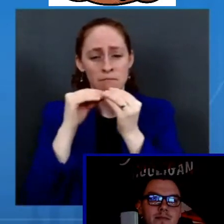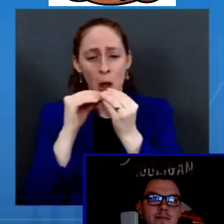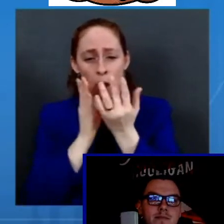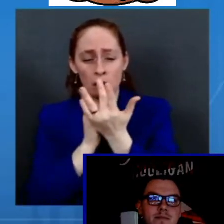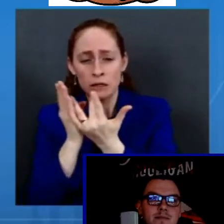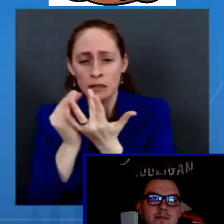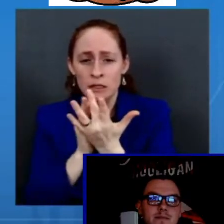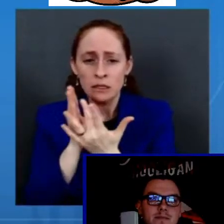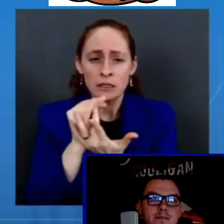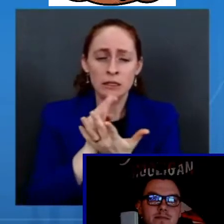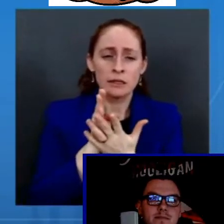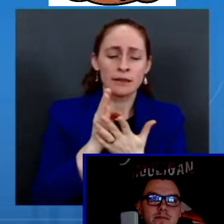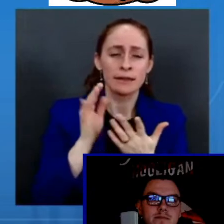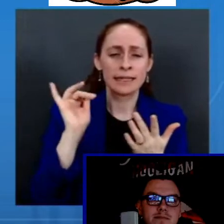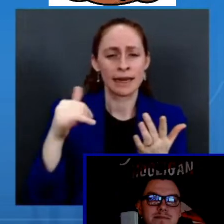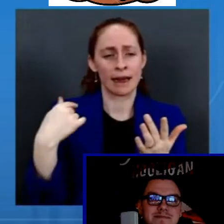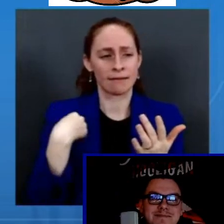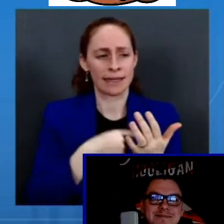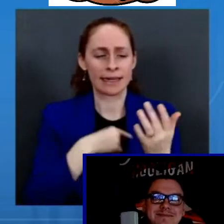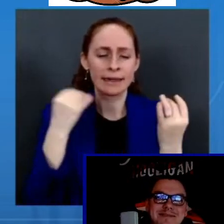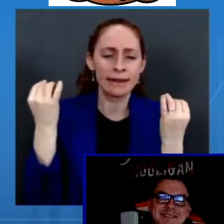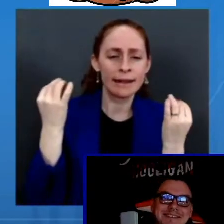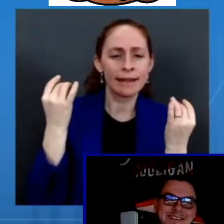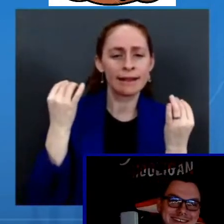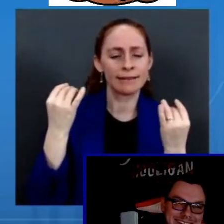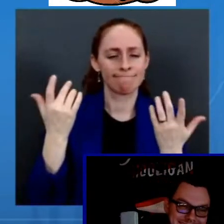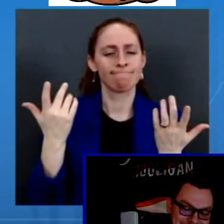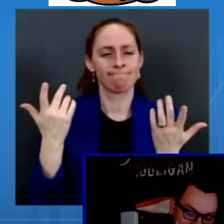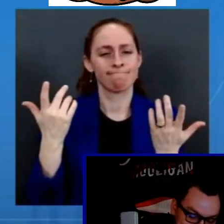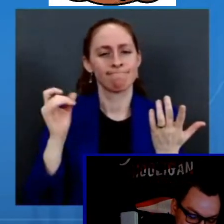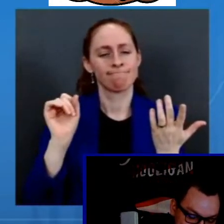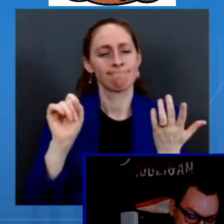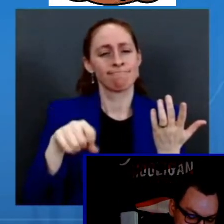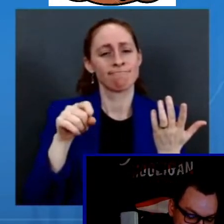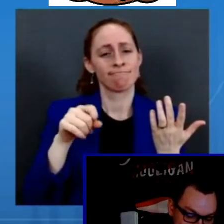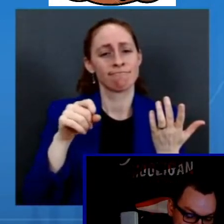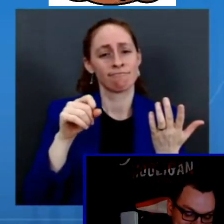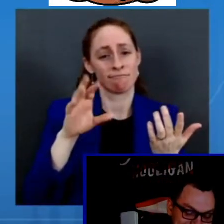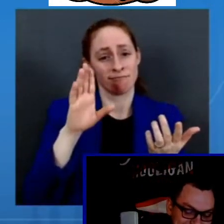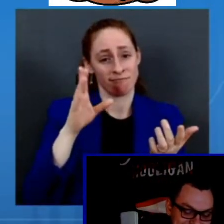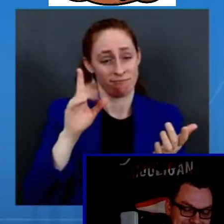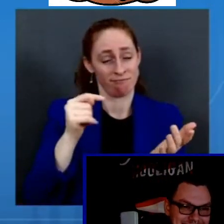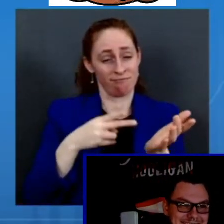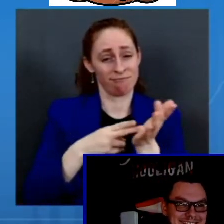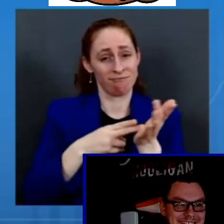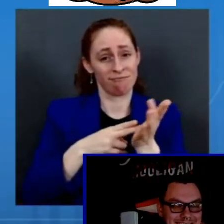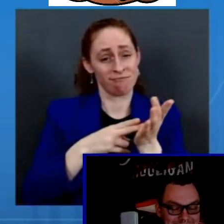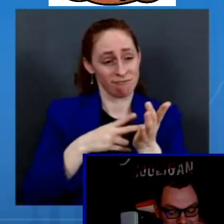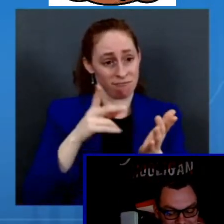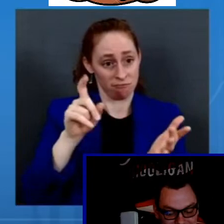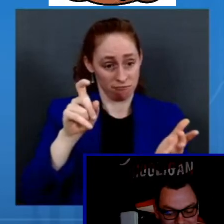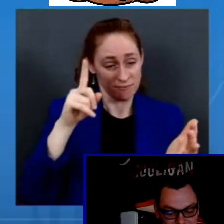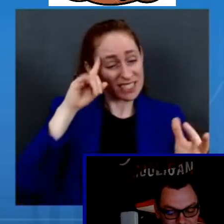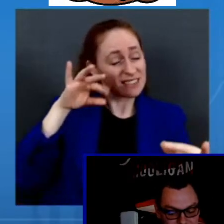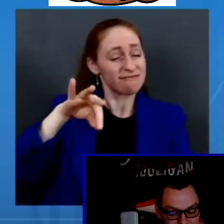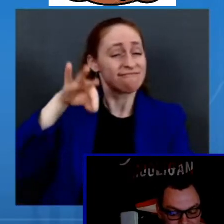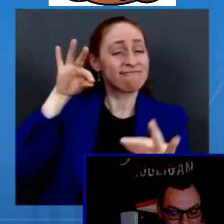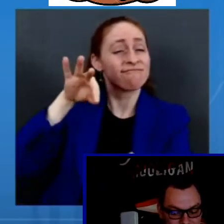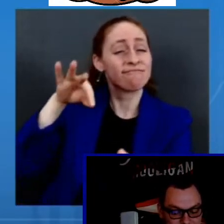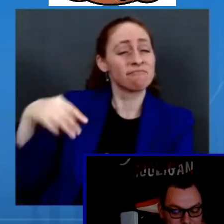think that we think we've done everything perfectly, but I don't think I could point one thing out in the last month. I think we've